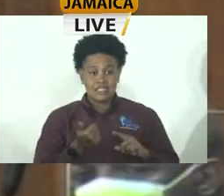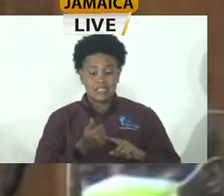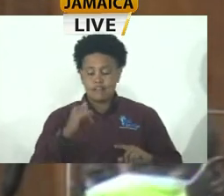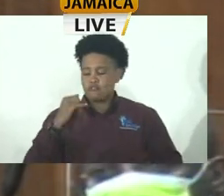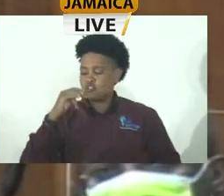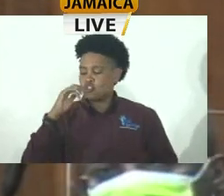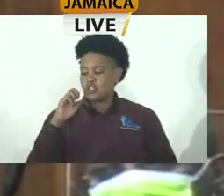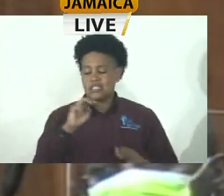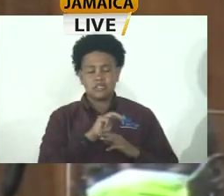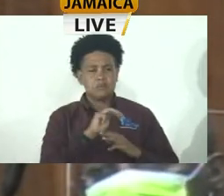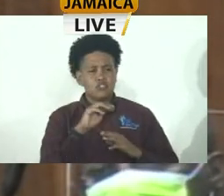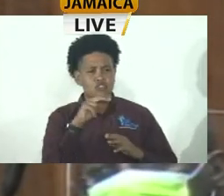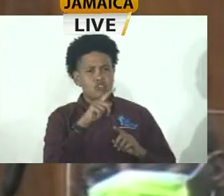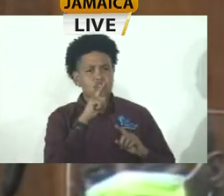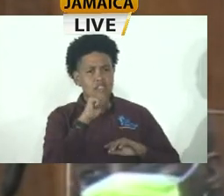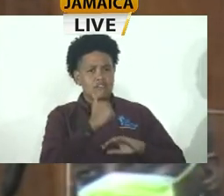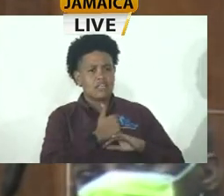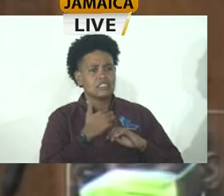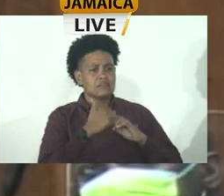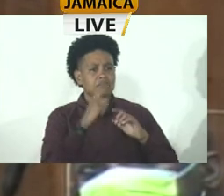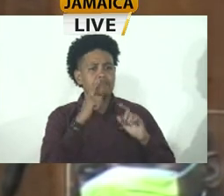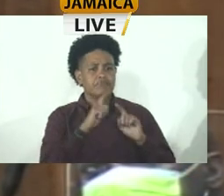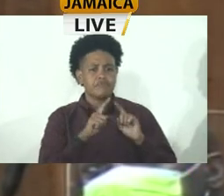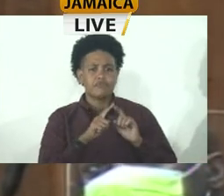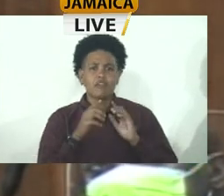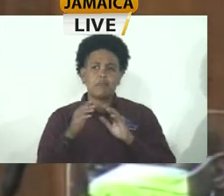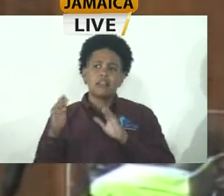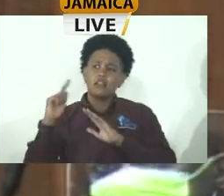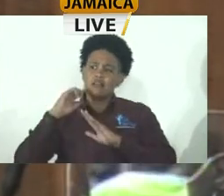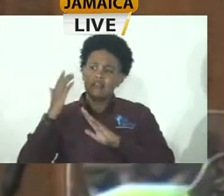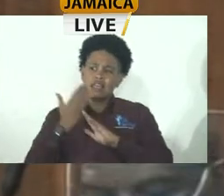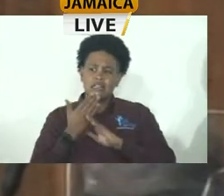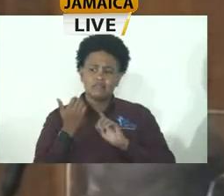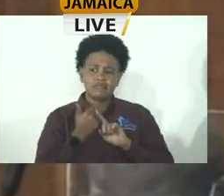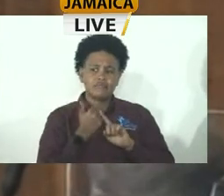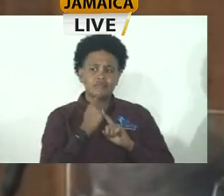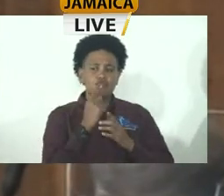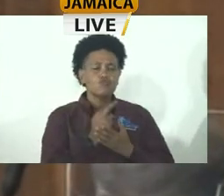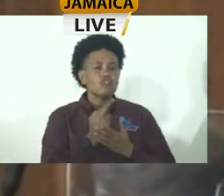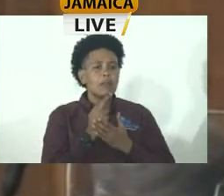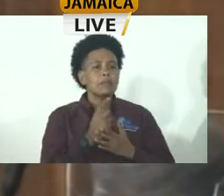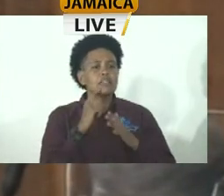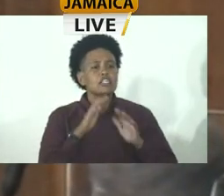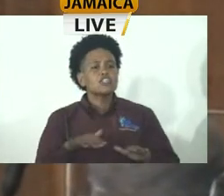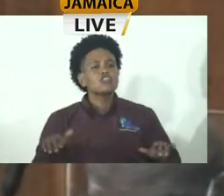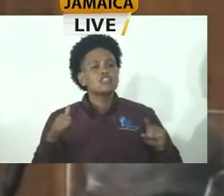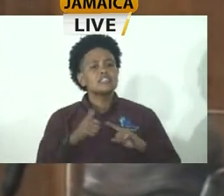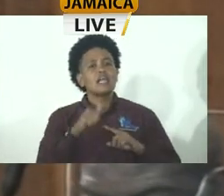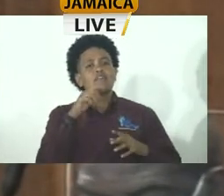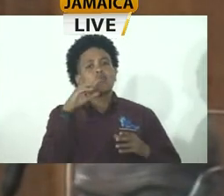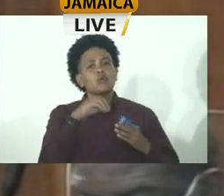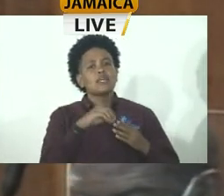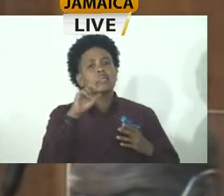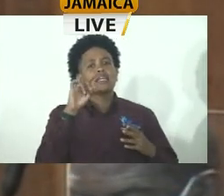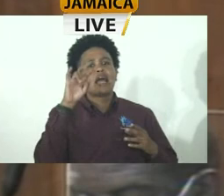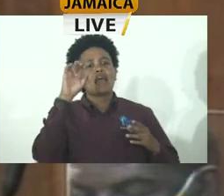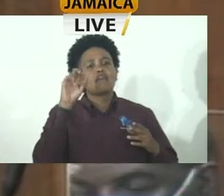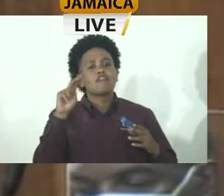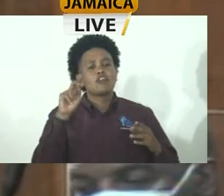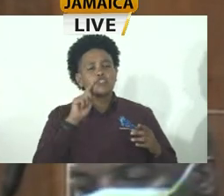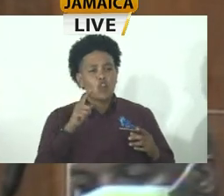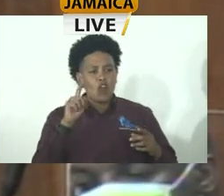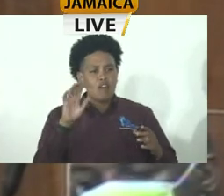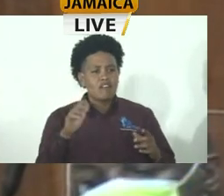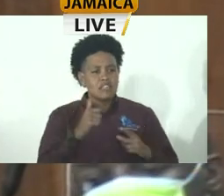minister madam speaker established this method of intervention to rehabilitate children who have committed a diversion offence